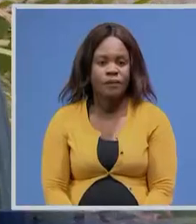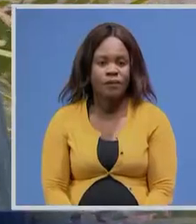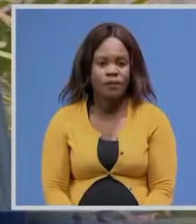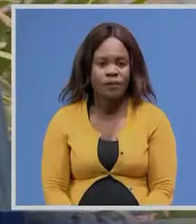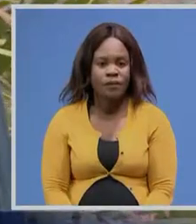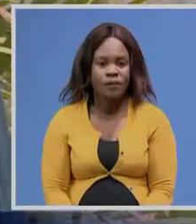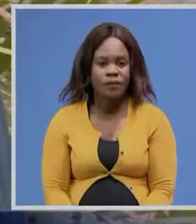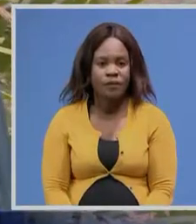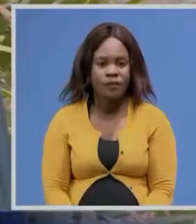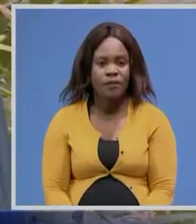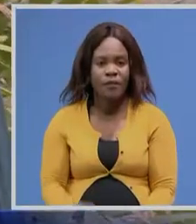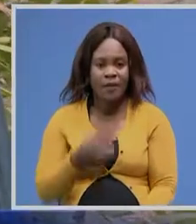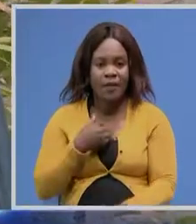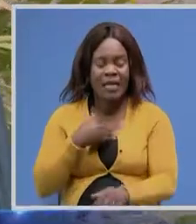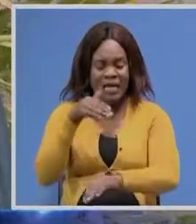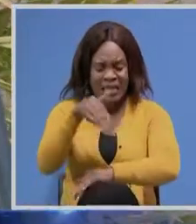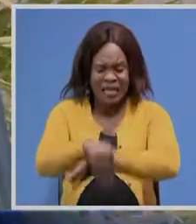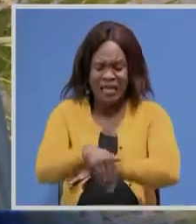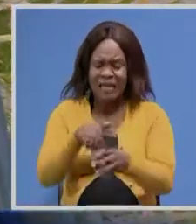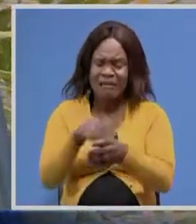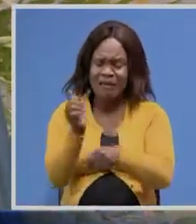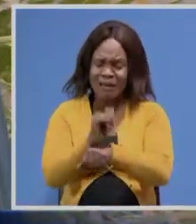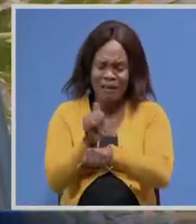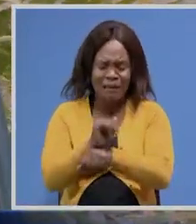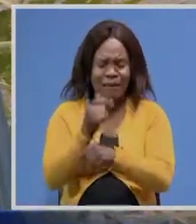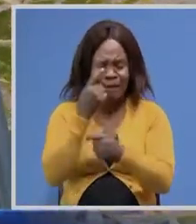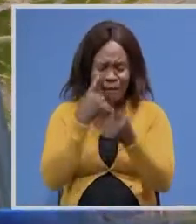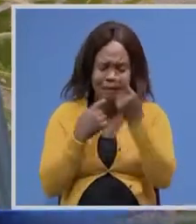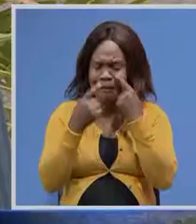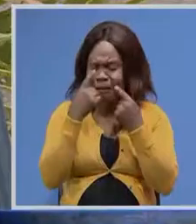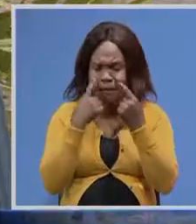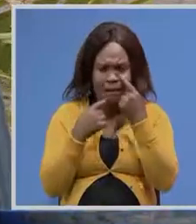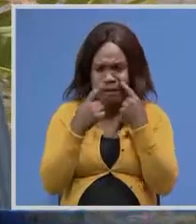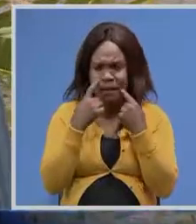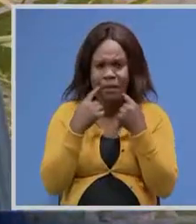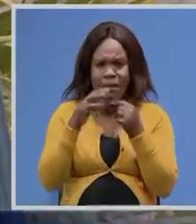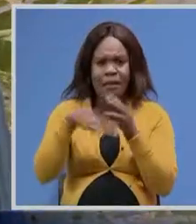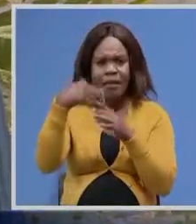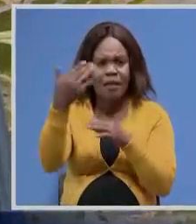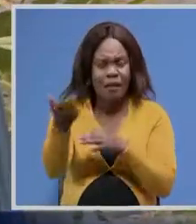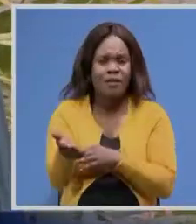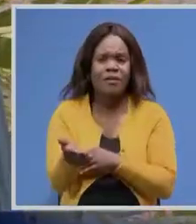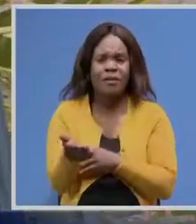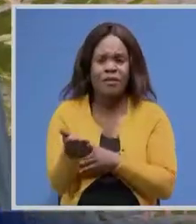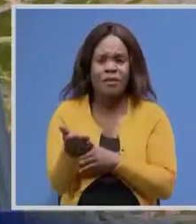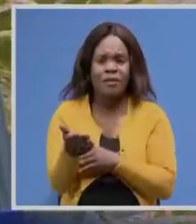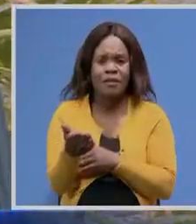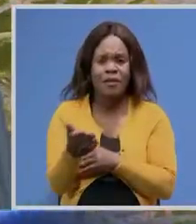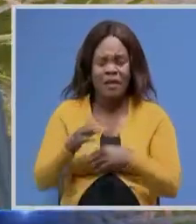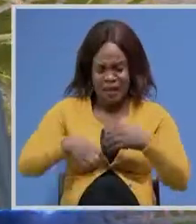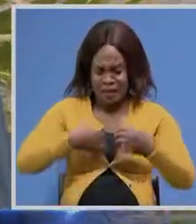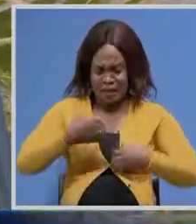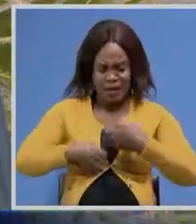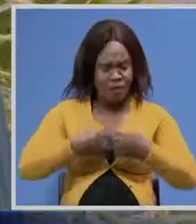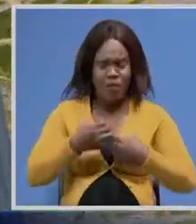I spent nights in the car crying. I would spend days outside UTH. The emotions in her voice say it all.